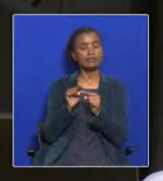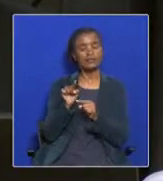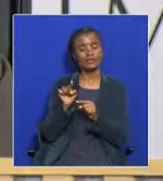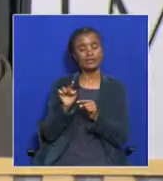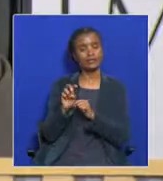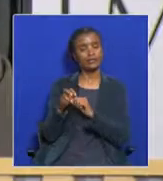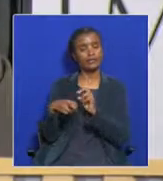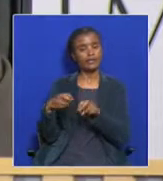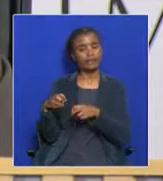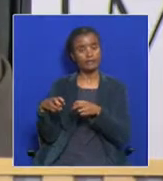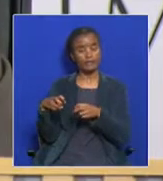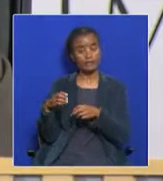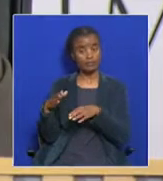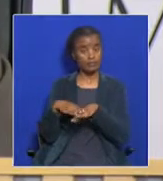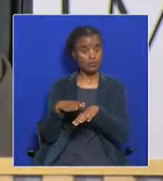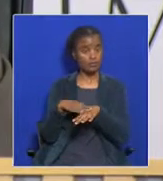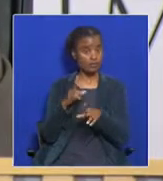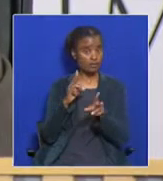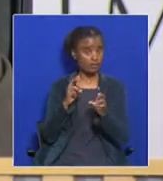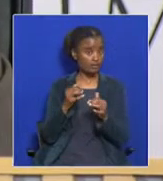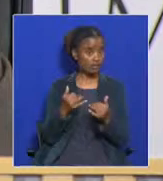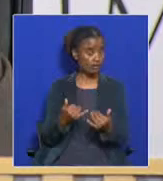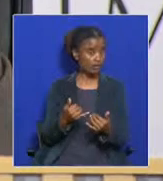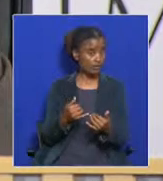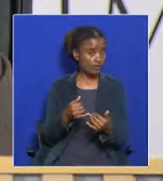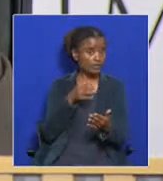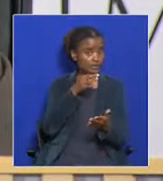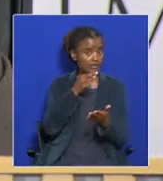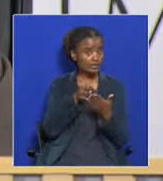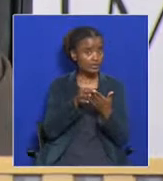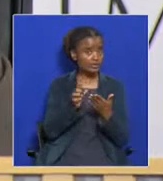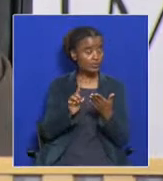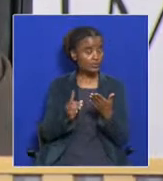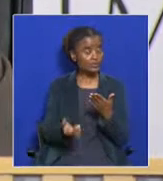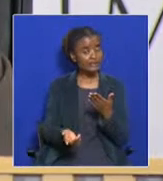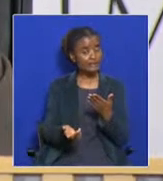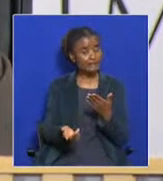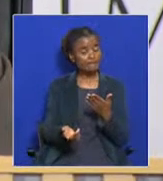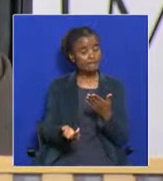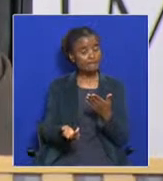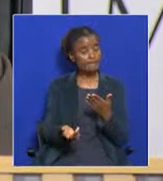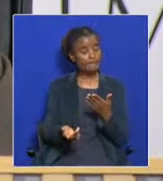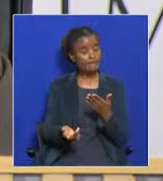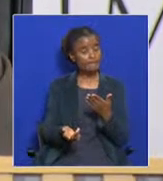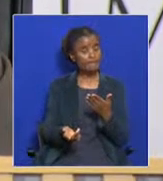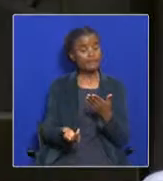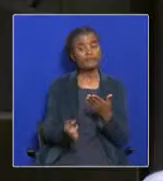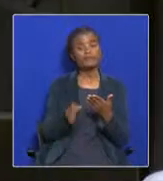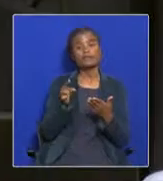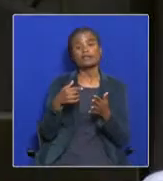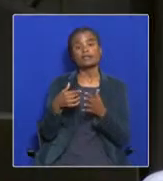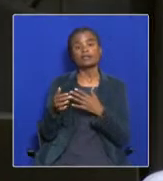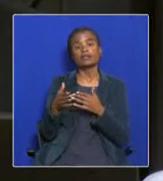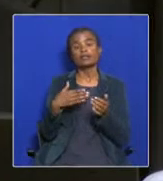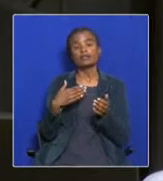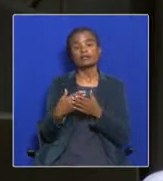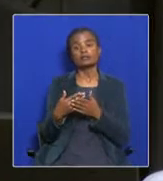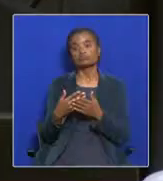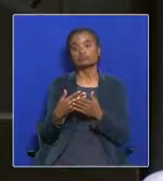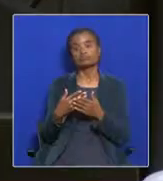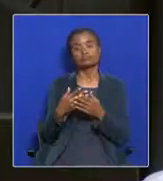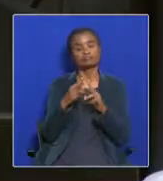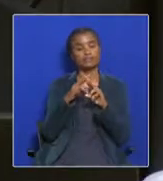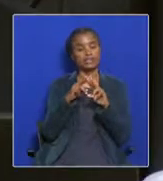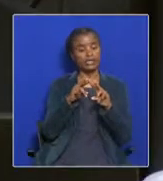you suggest to me that any semblances, any appearances of investigation that